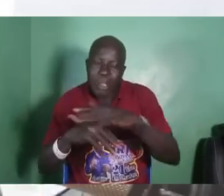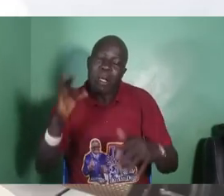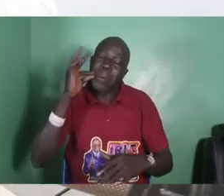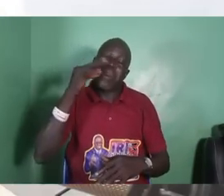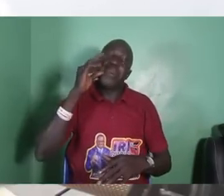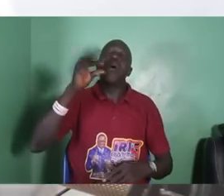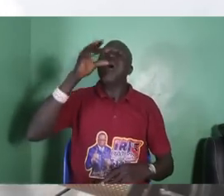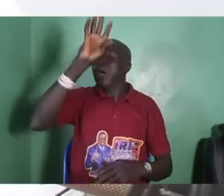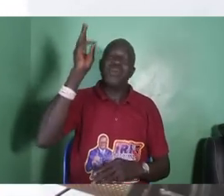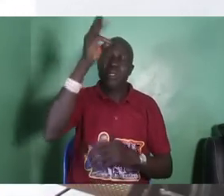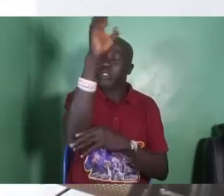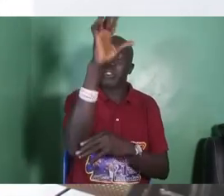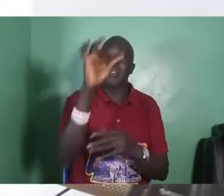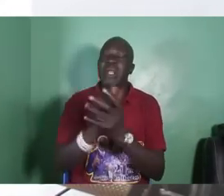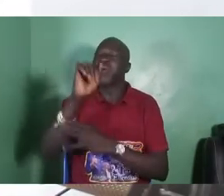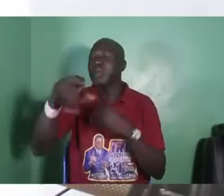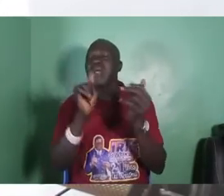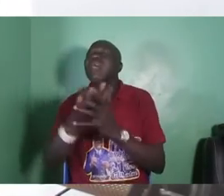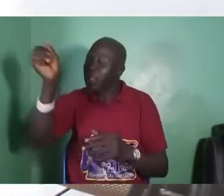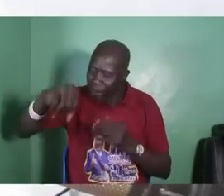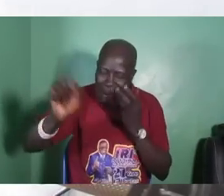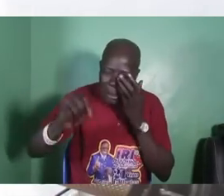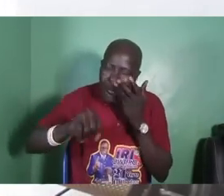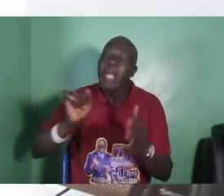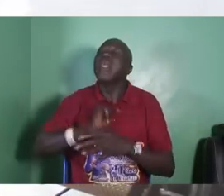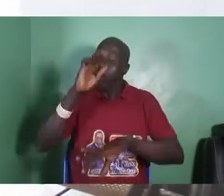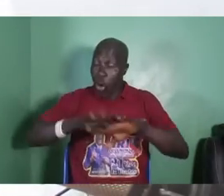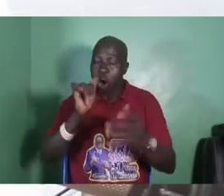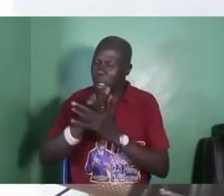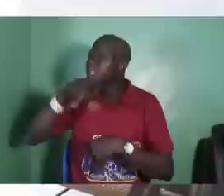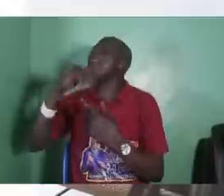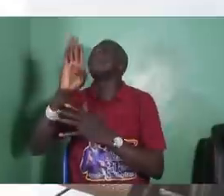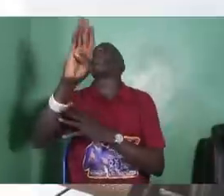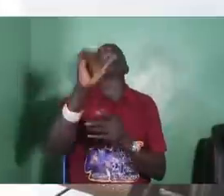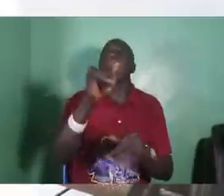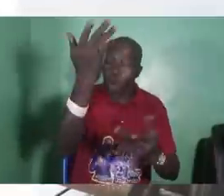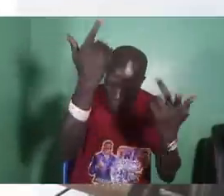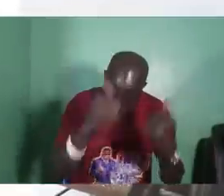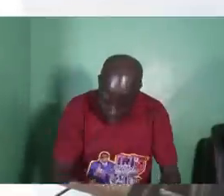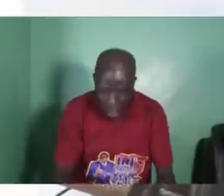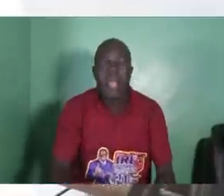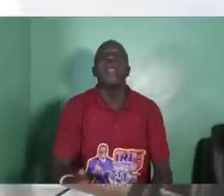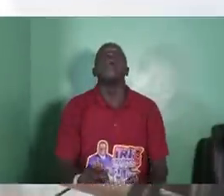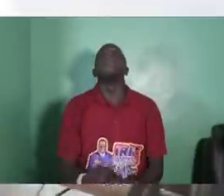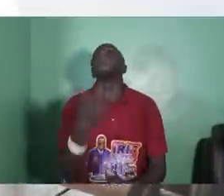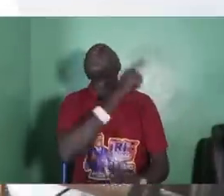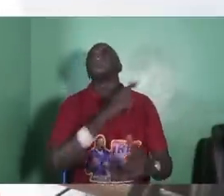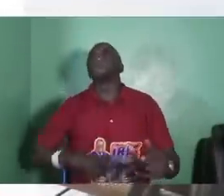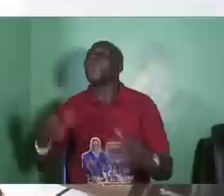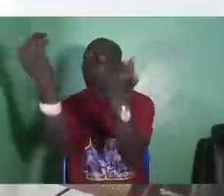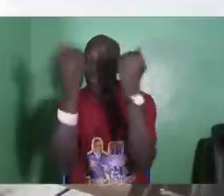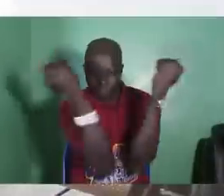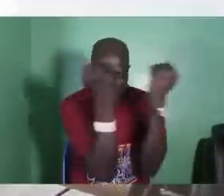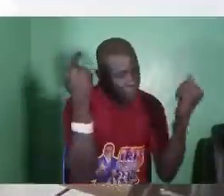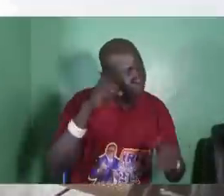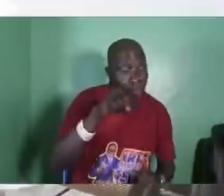She's a prophetess. Yes. She called Barak. Bala, come here. Oluwa fe ja fun o. They